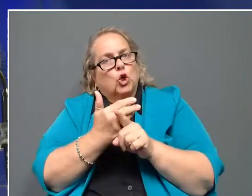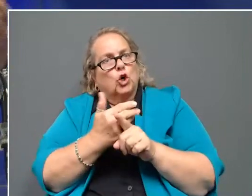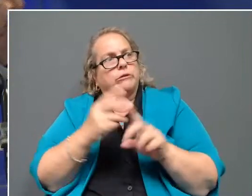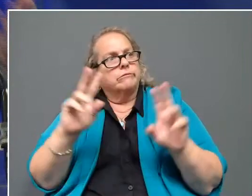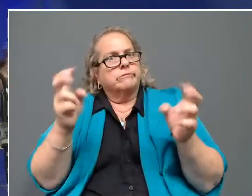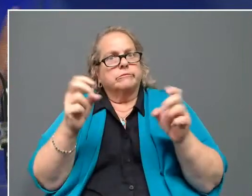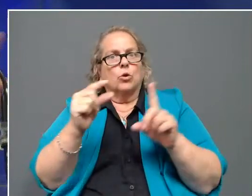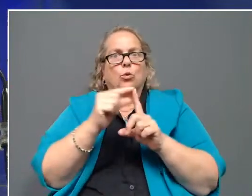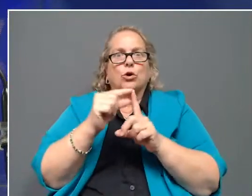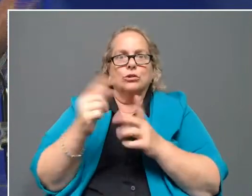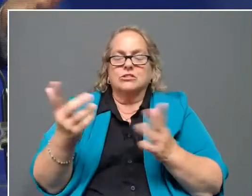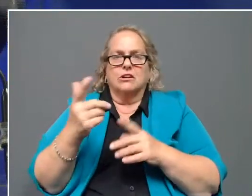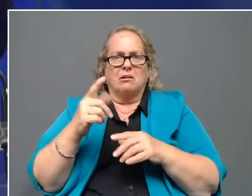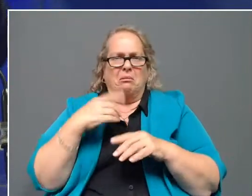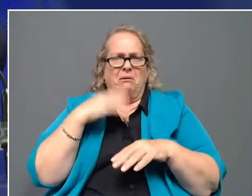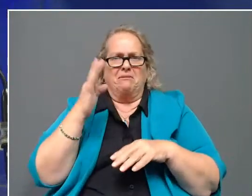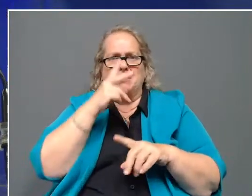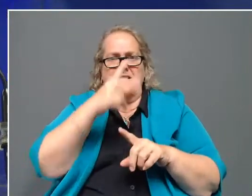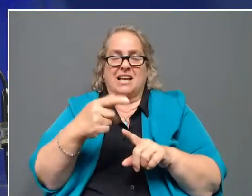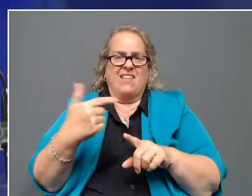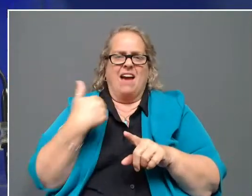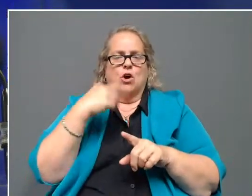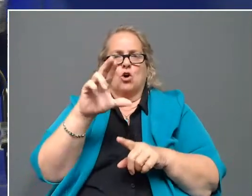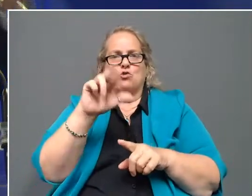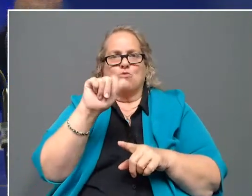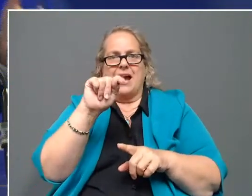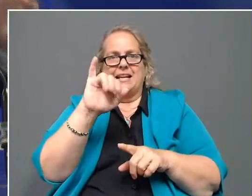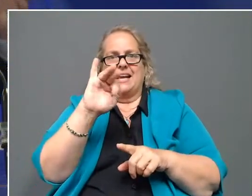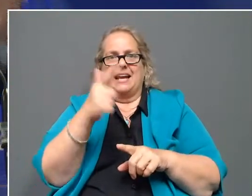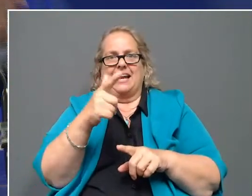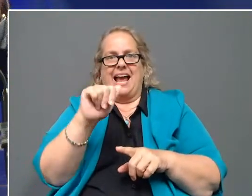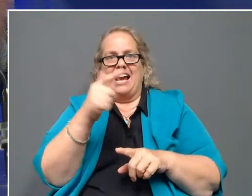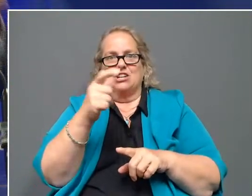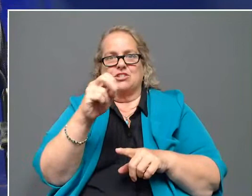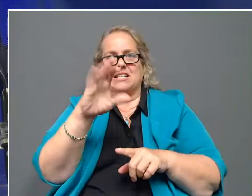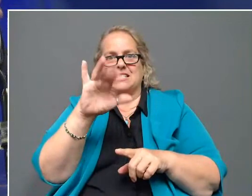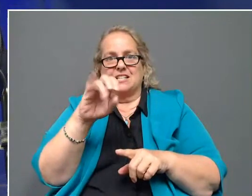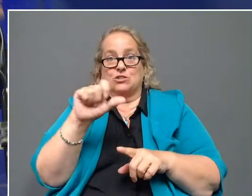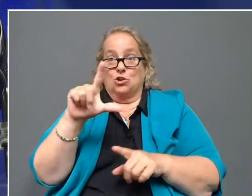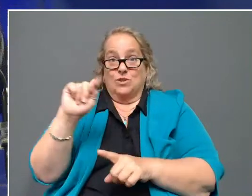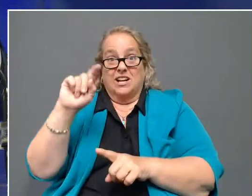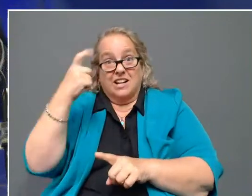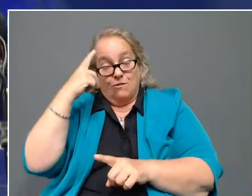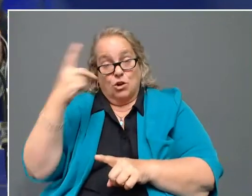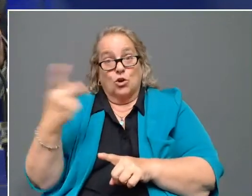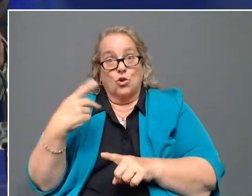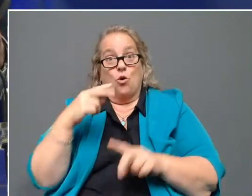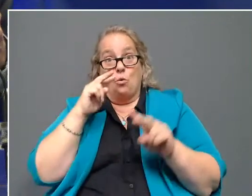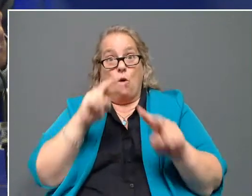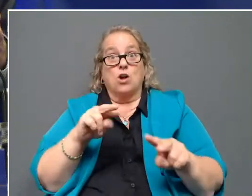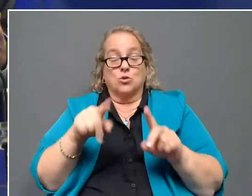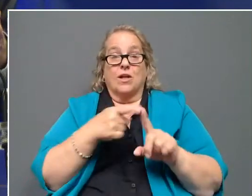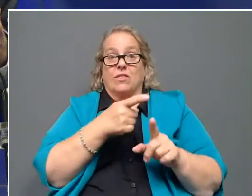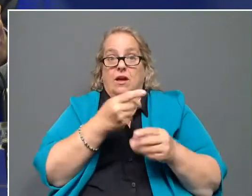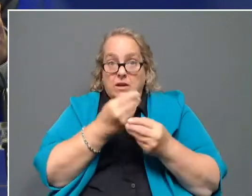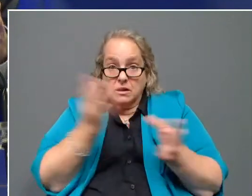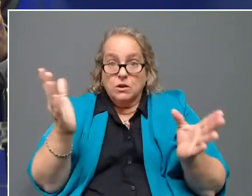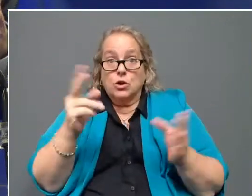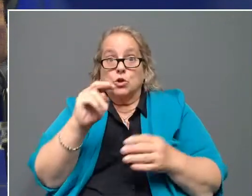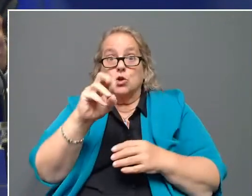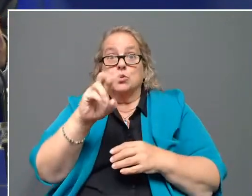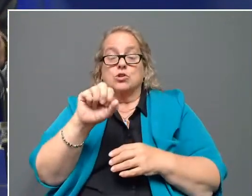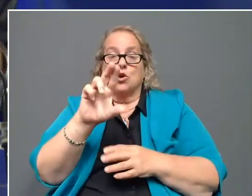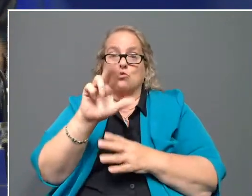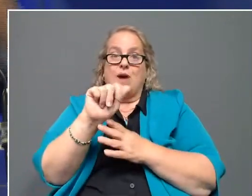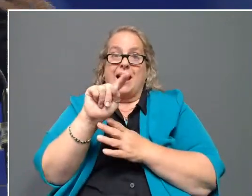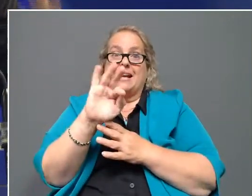are these groups called rating agencies, Lieutenant Governor, you and I have had in the past to watch when they come out with news, because it's normally